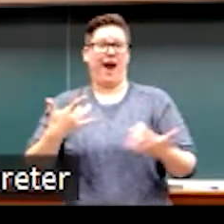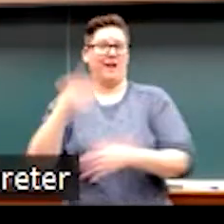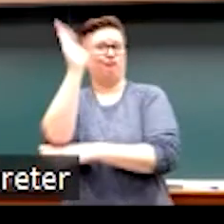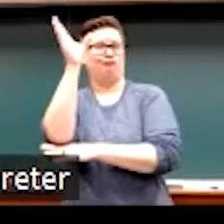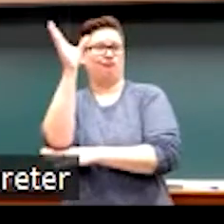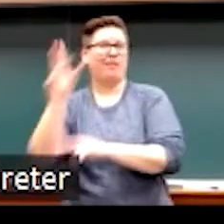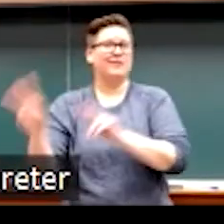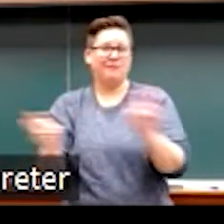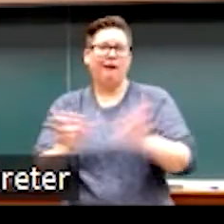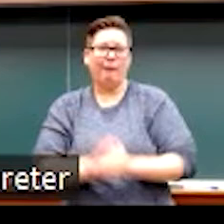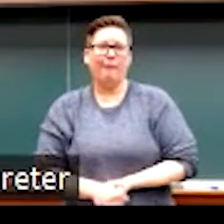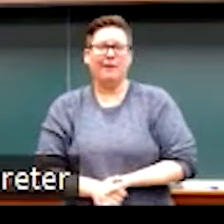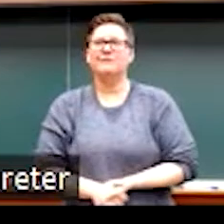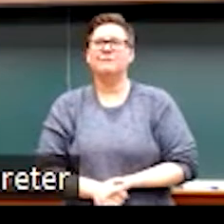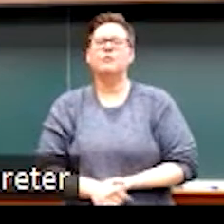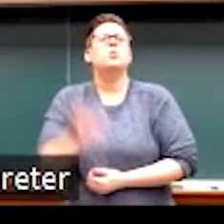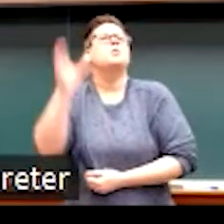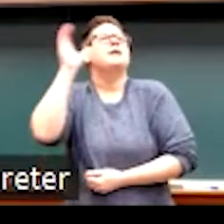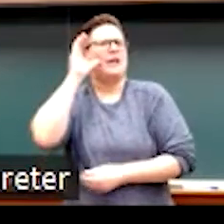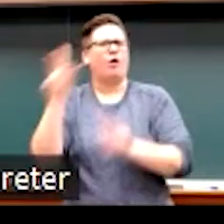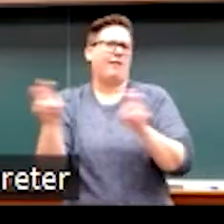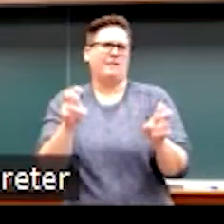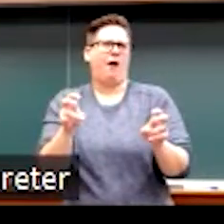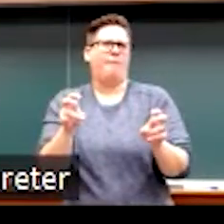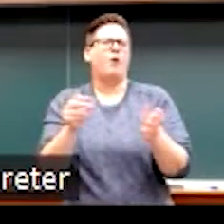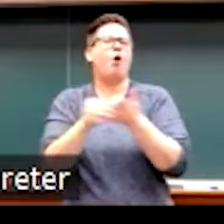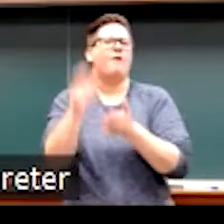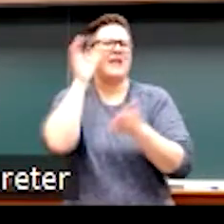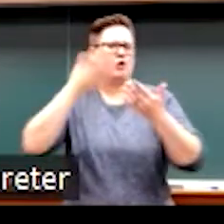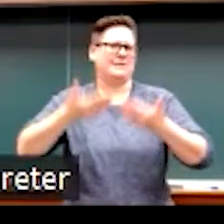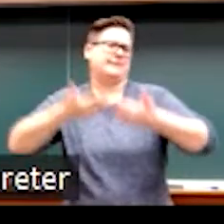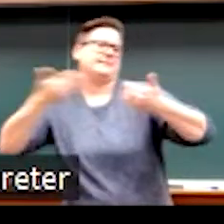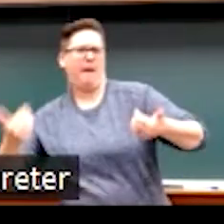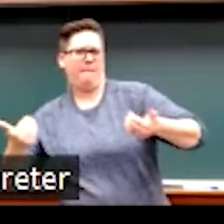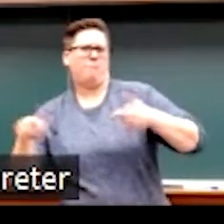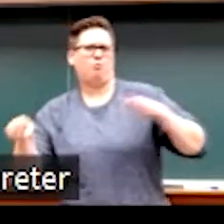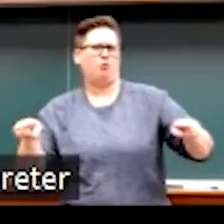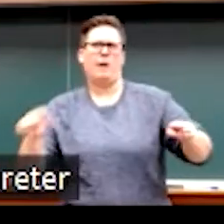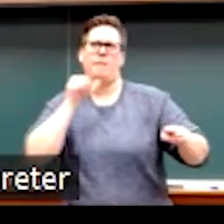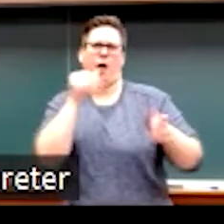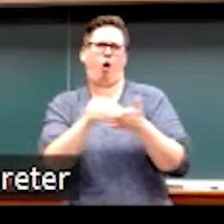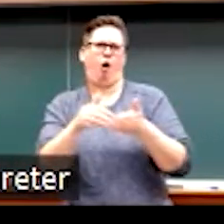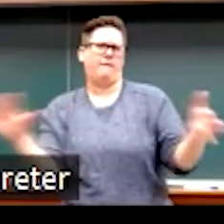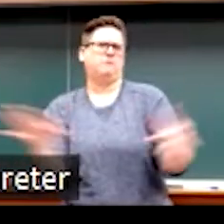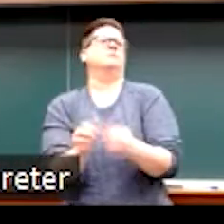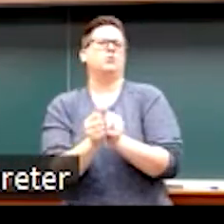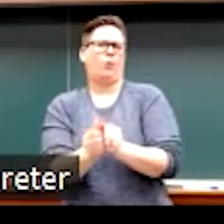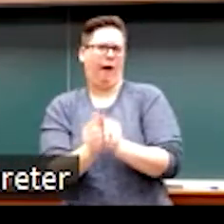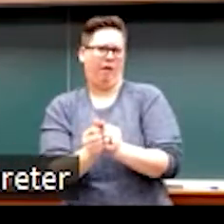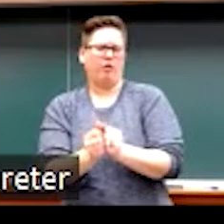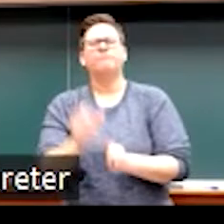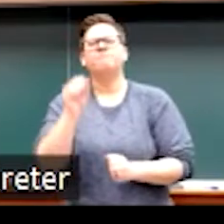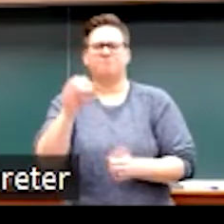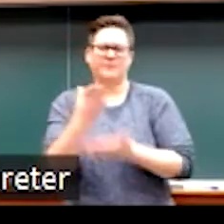this topic. It's one that we hear about separately a lot, but maybe not in concert as much. So let me move through a